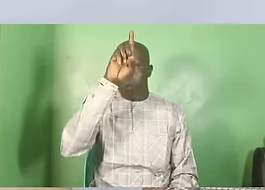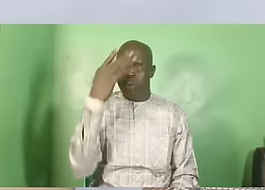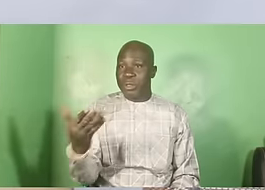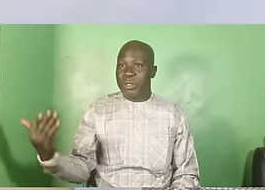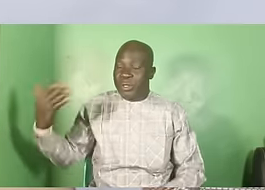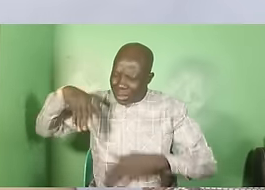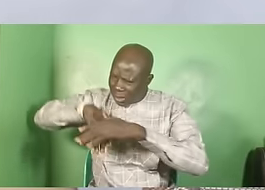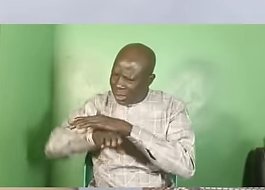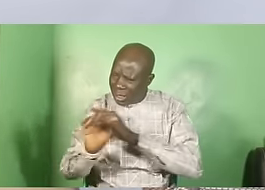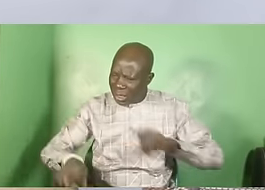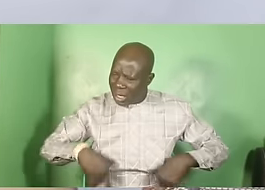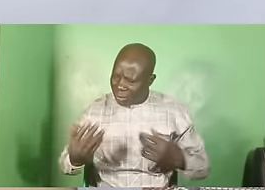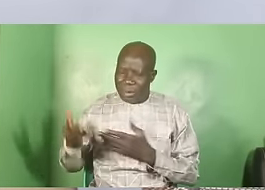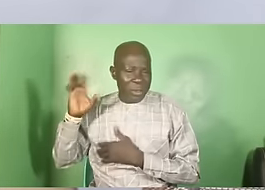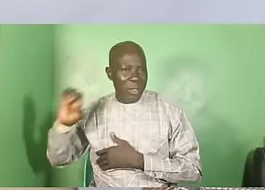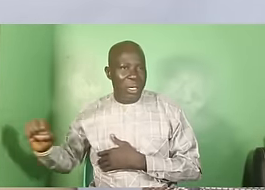Mommy. There is something that comes to his